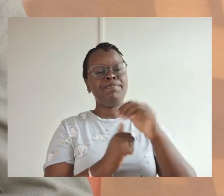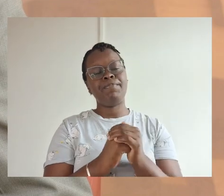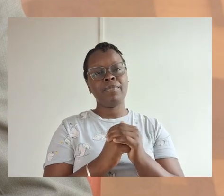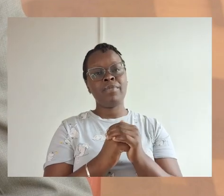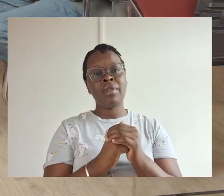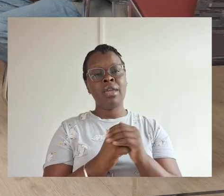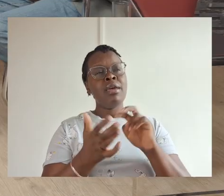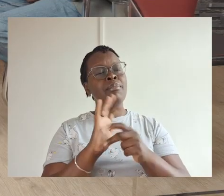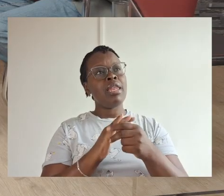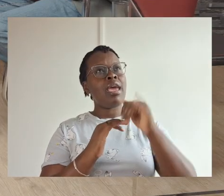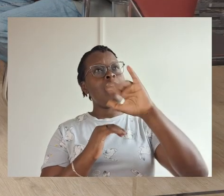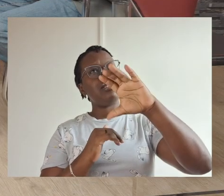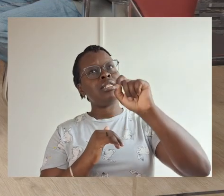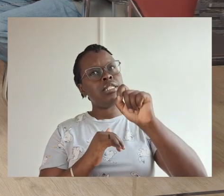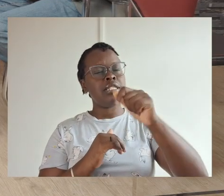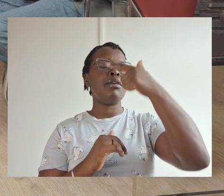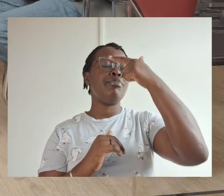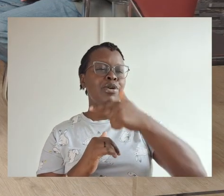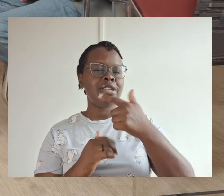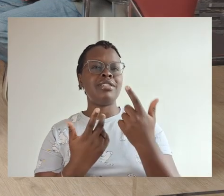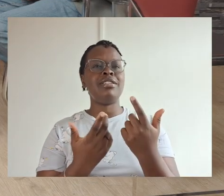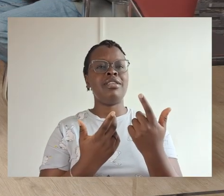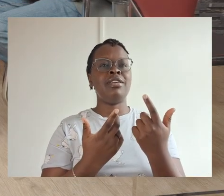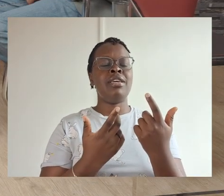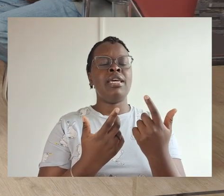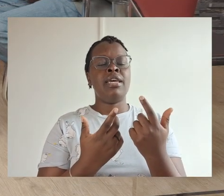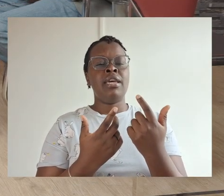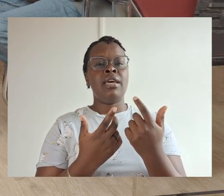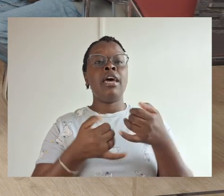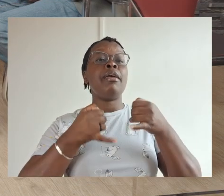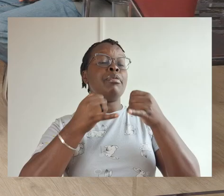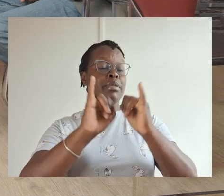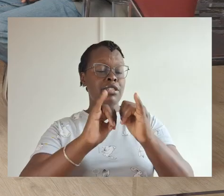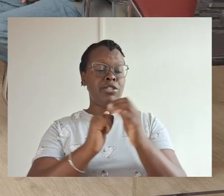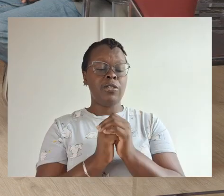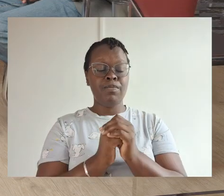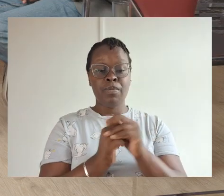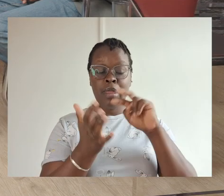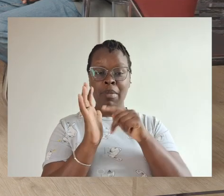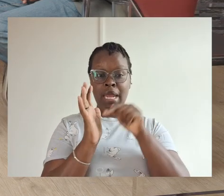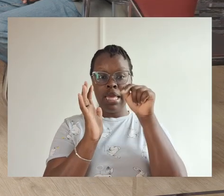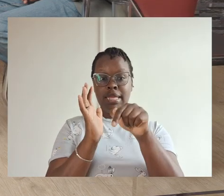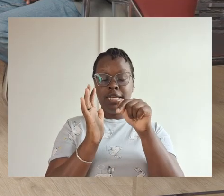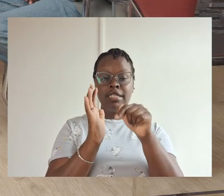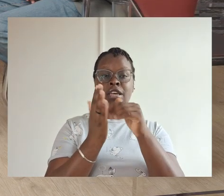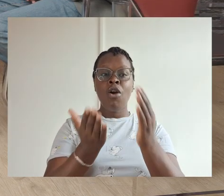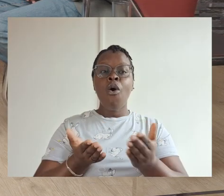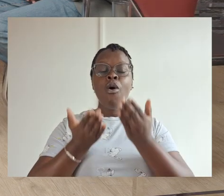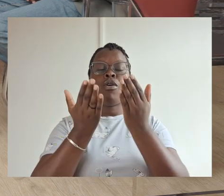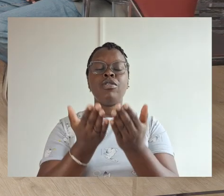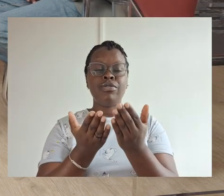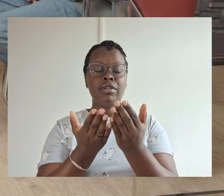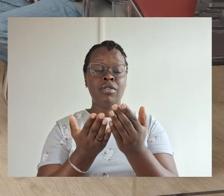the implementation, what's called the ICT policy. The ICT policy implementation. Yeah. So this will